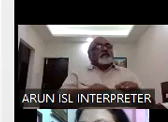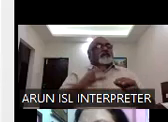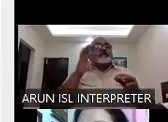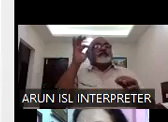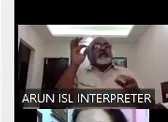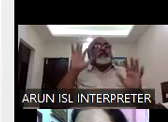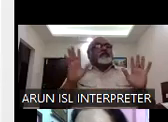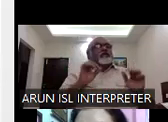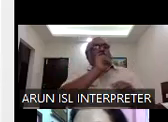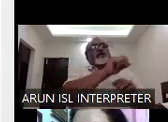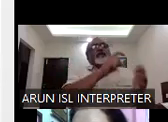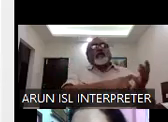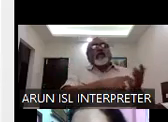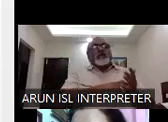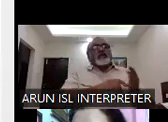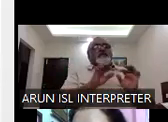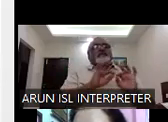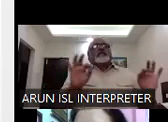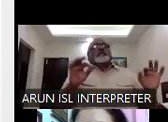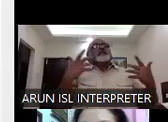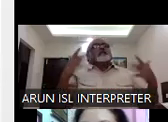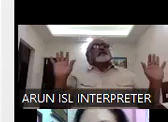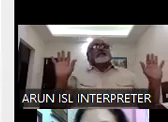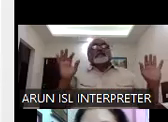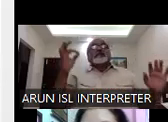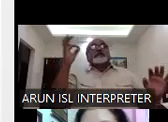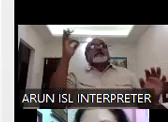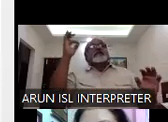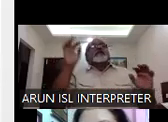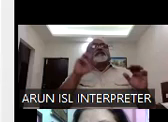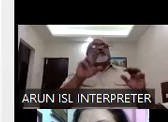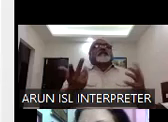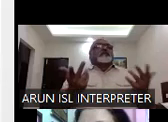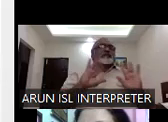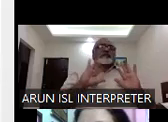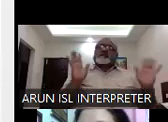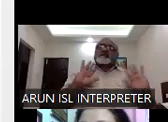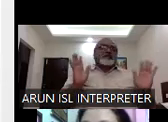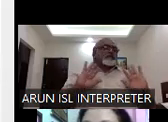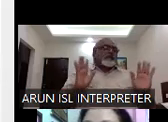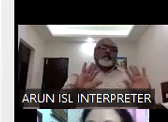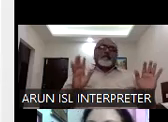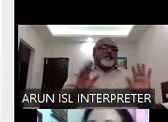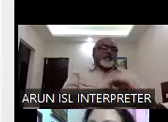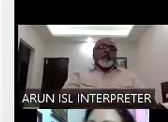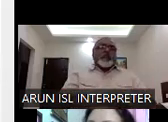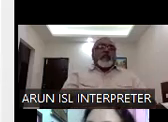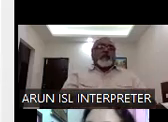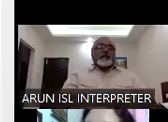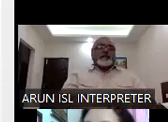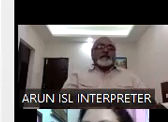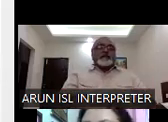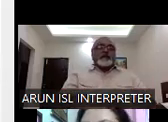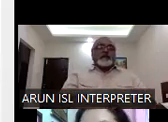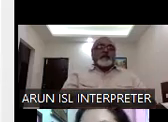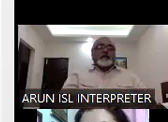It's their requirement. As simple as that. We cannot call it, okay, they are special. You know, they are